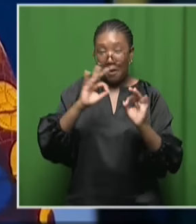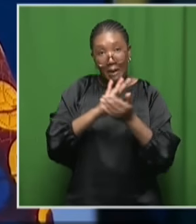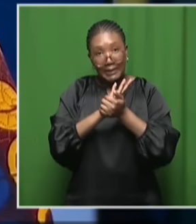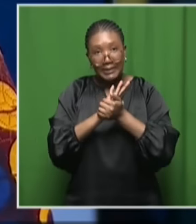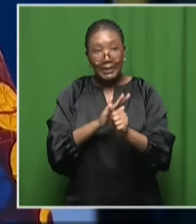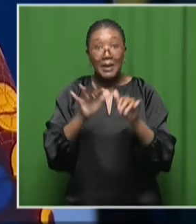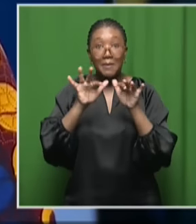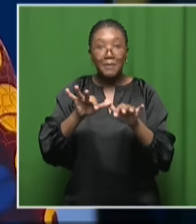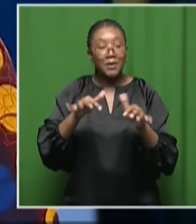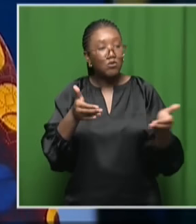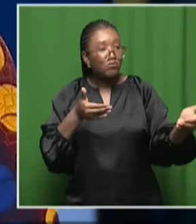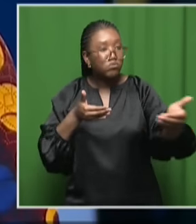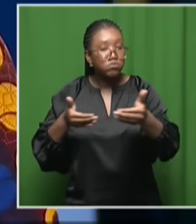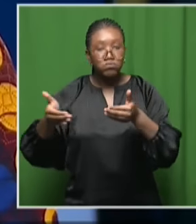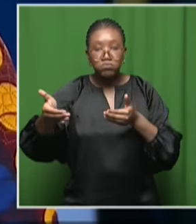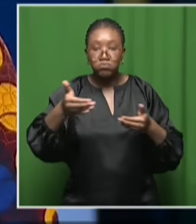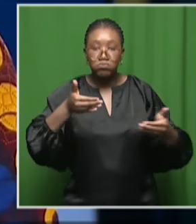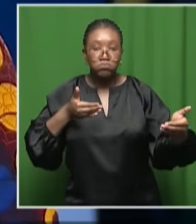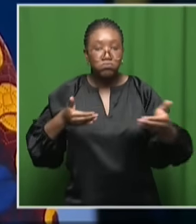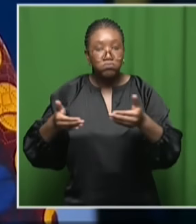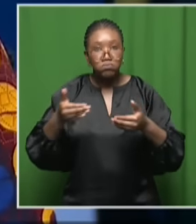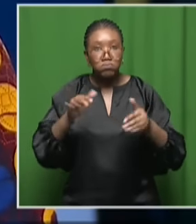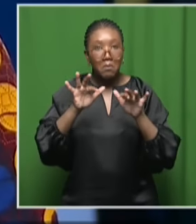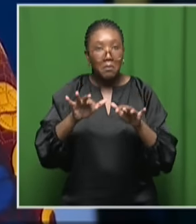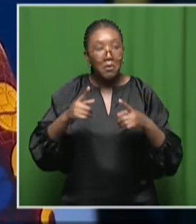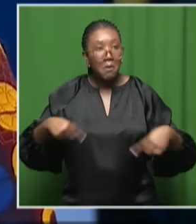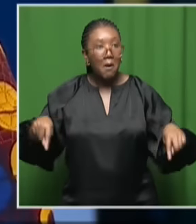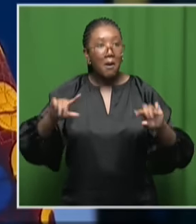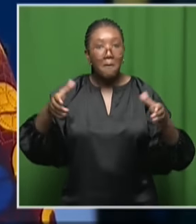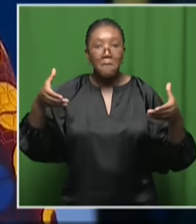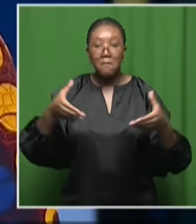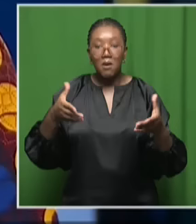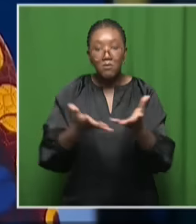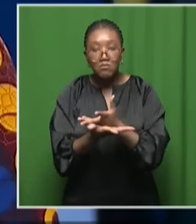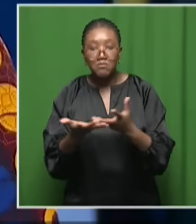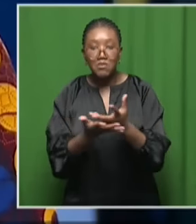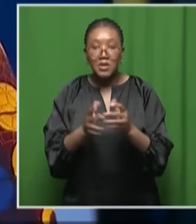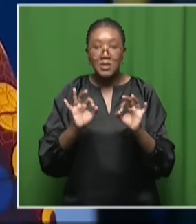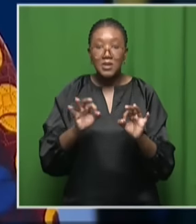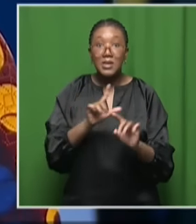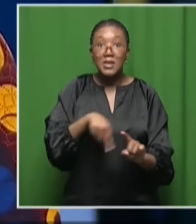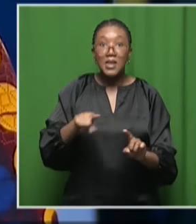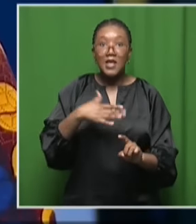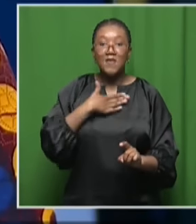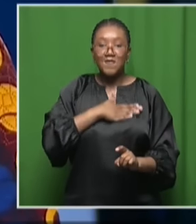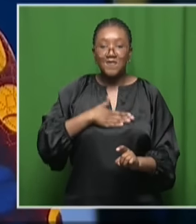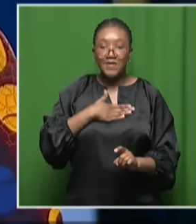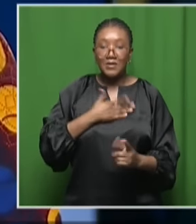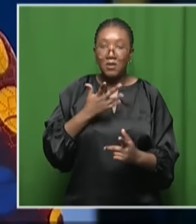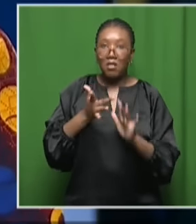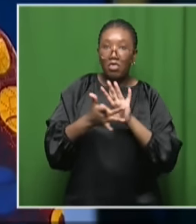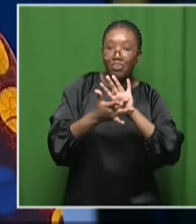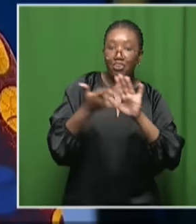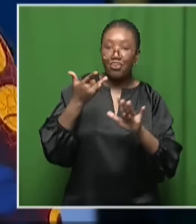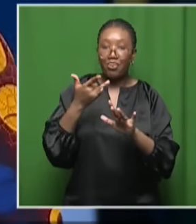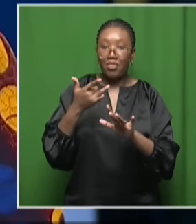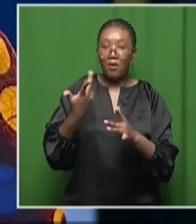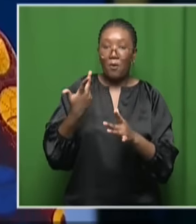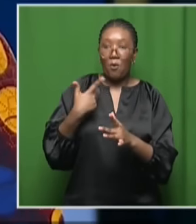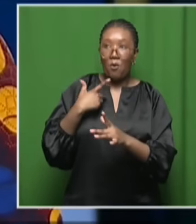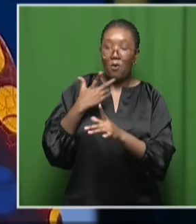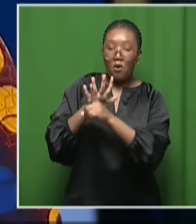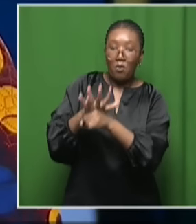together people in ways that also don't make them feel like they're being manipulated or that they're being coerced. So